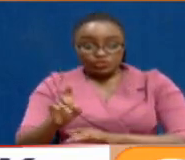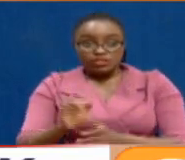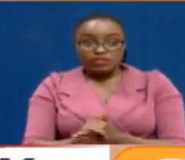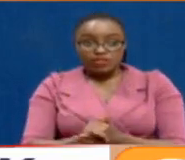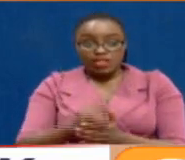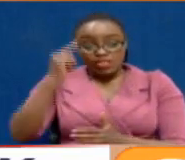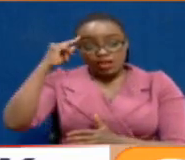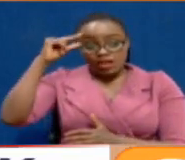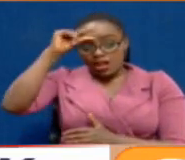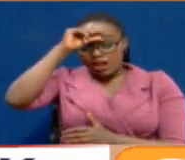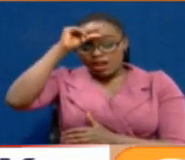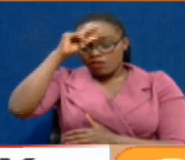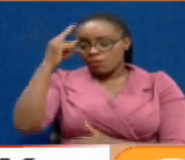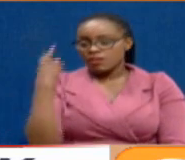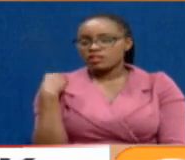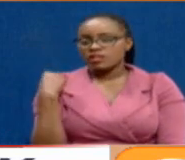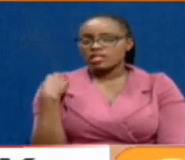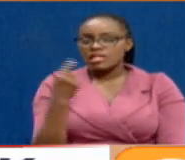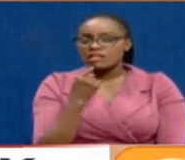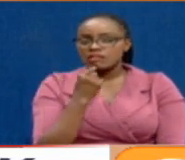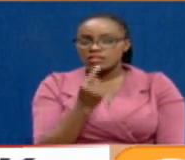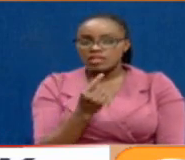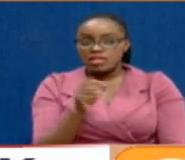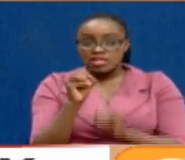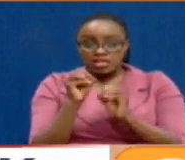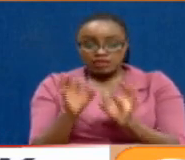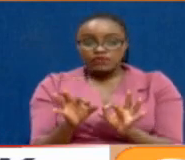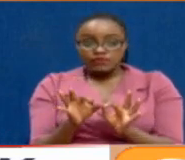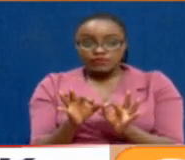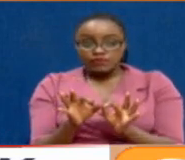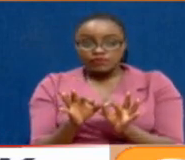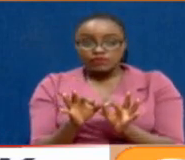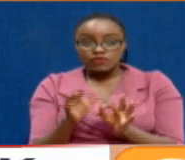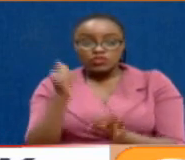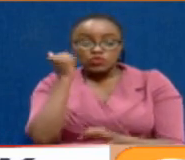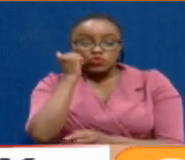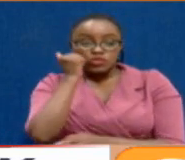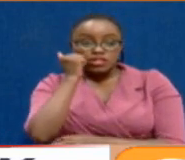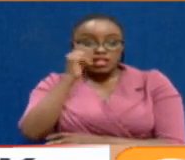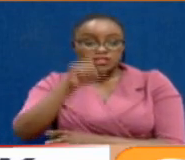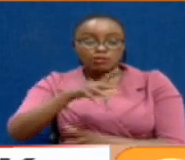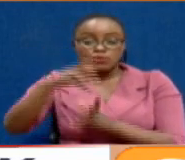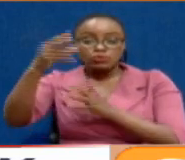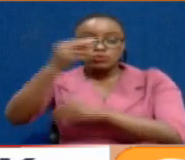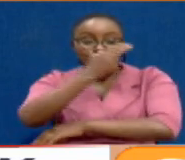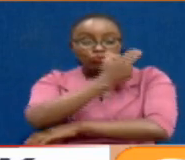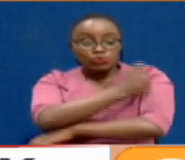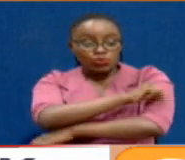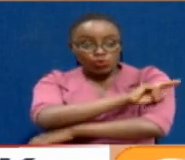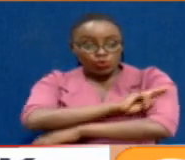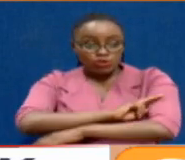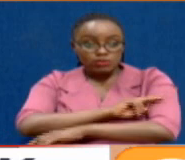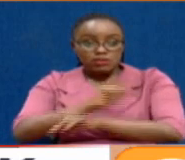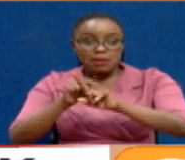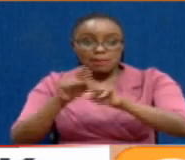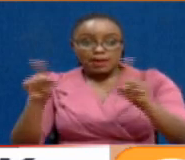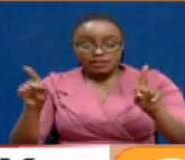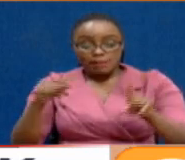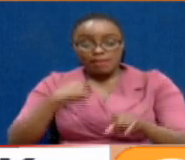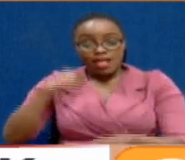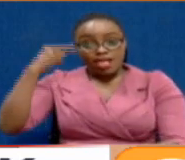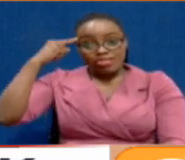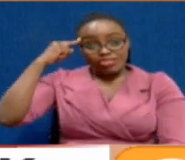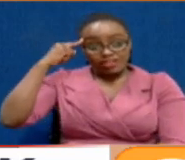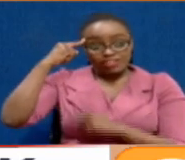the government yesterday said that if you are sick, you should go to the hospital. But I